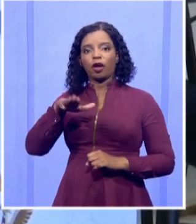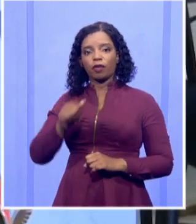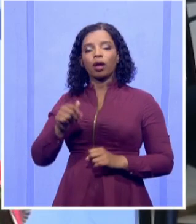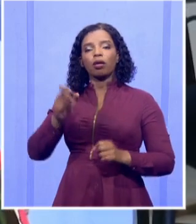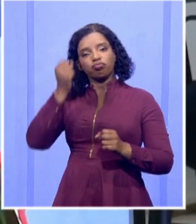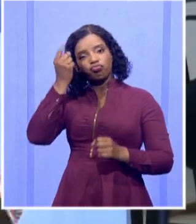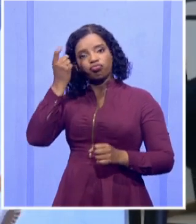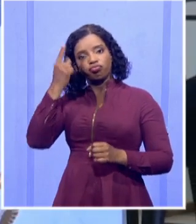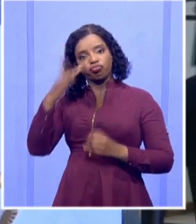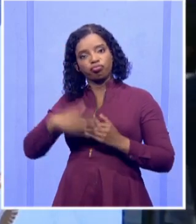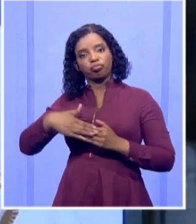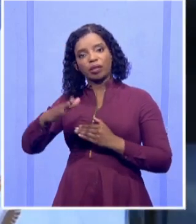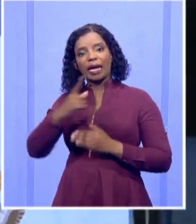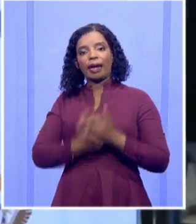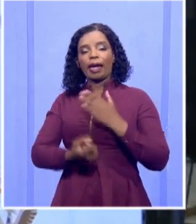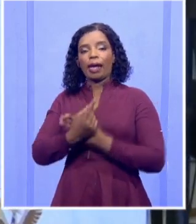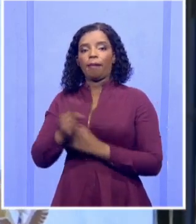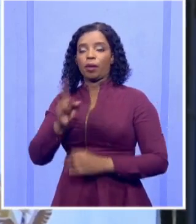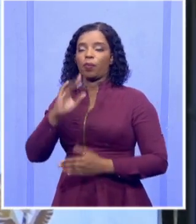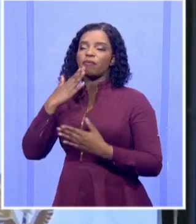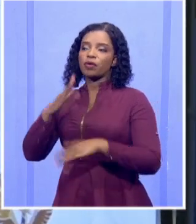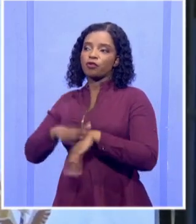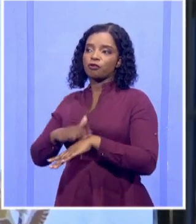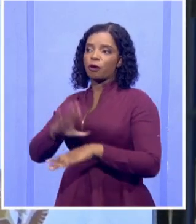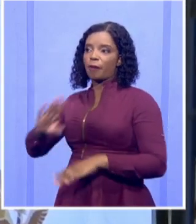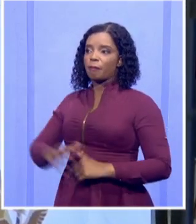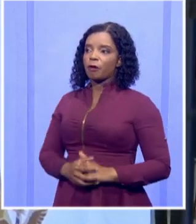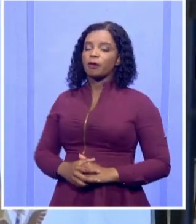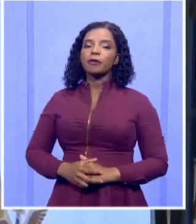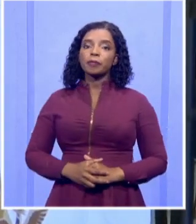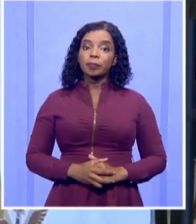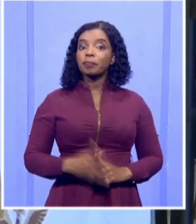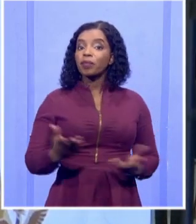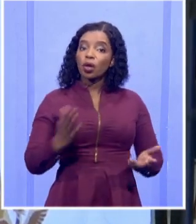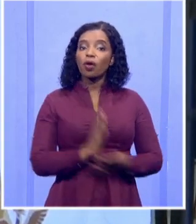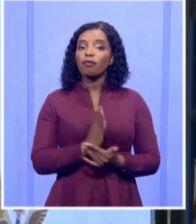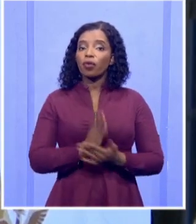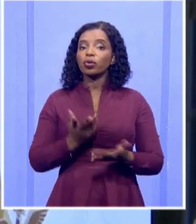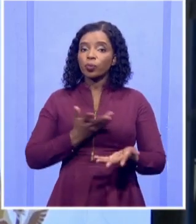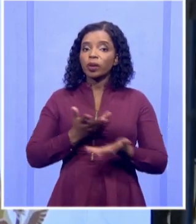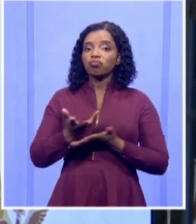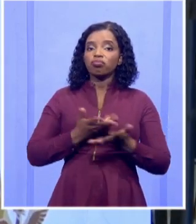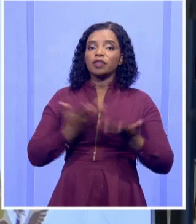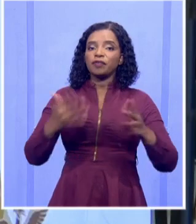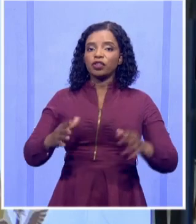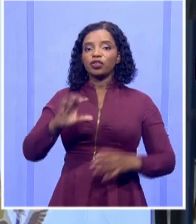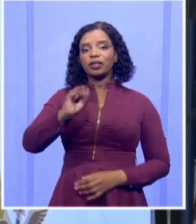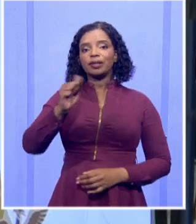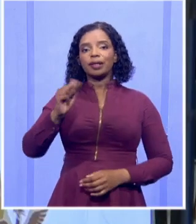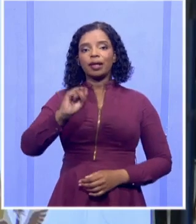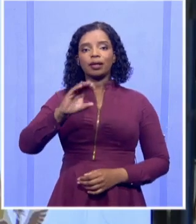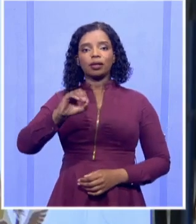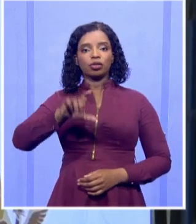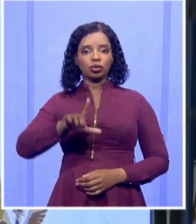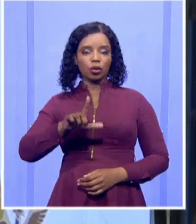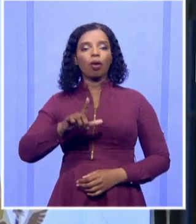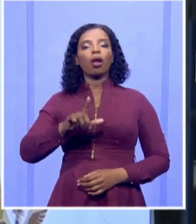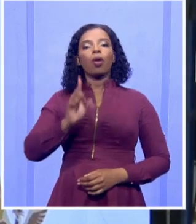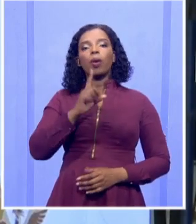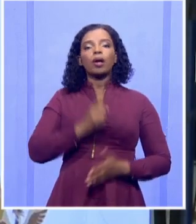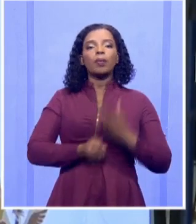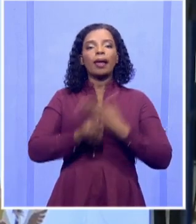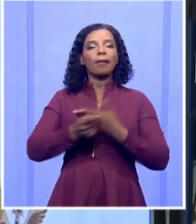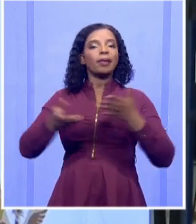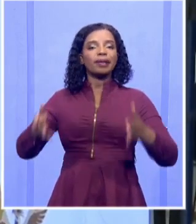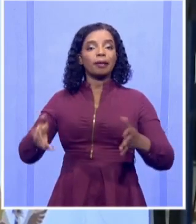time. Thank you. And of course, speaking of Sasol and what will be happening there, and this is to quote from what the president had to